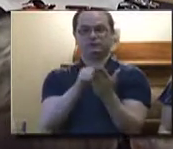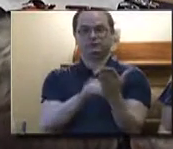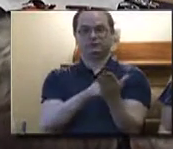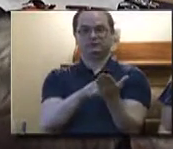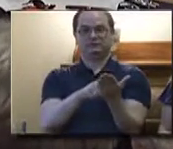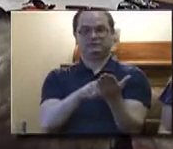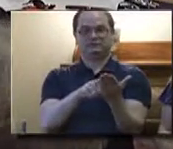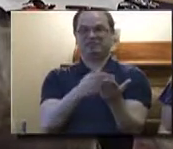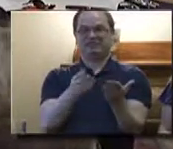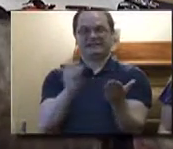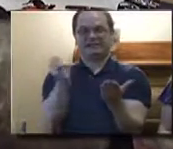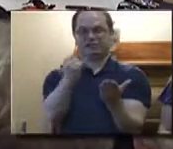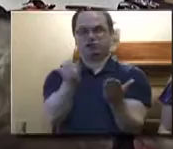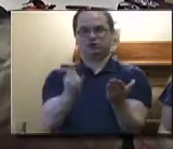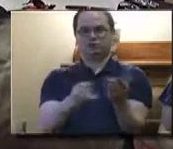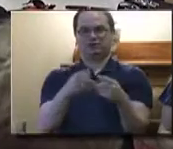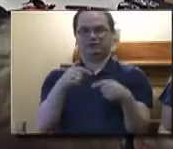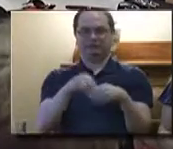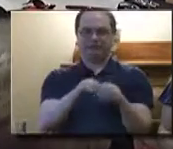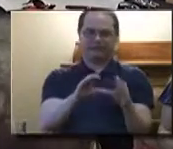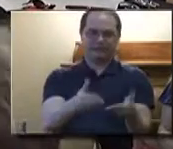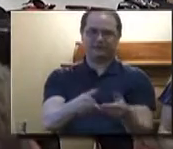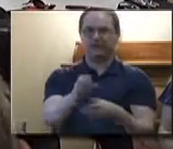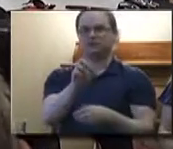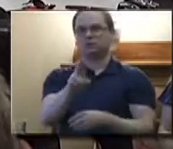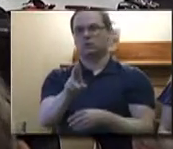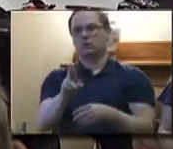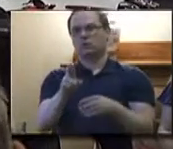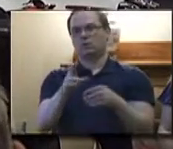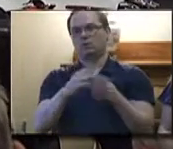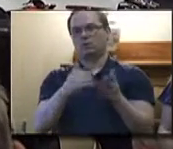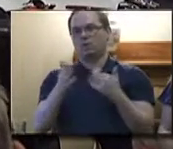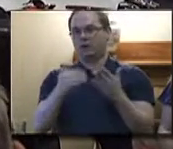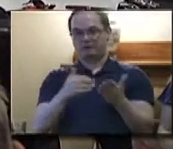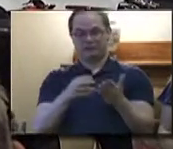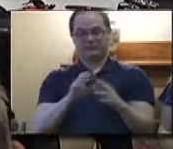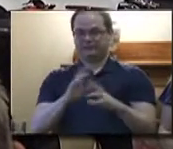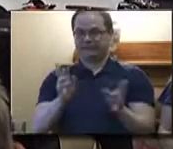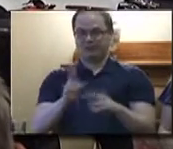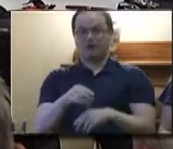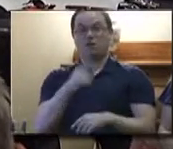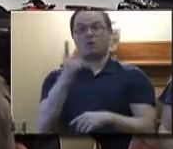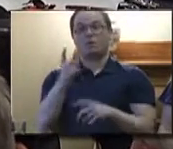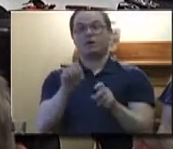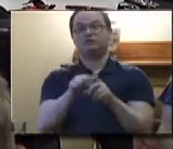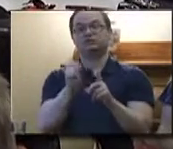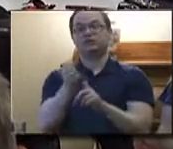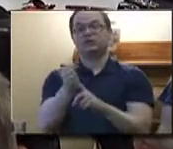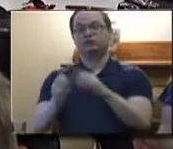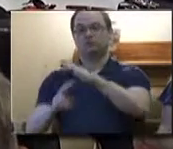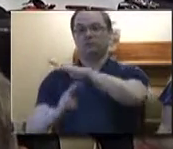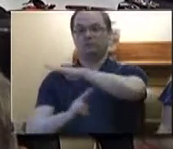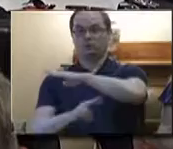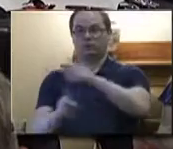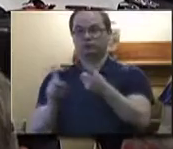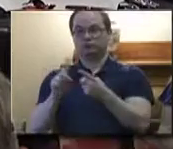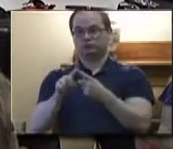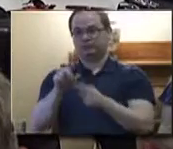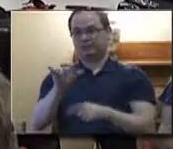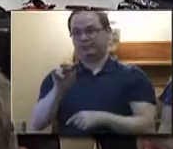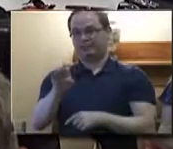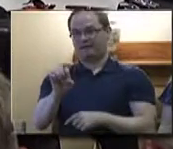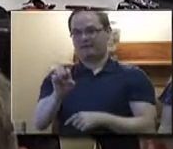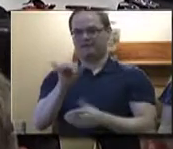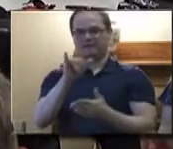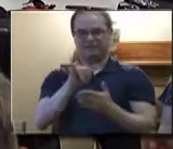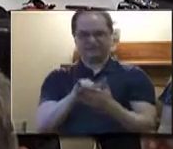he's doodled either in class or he's getting it ready. One incident with Bridges to Life I can remember, this was at the